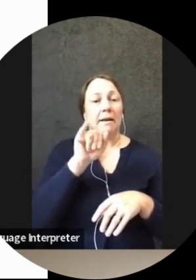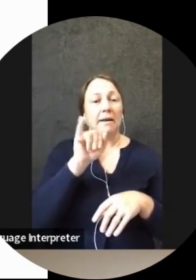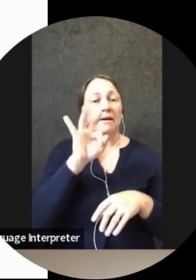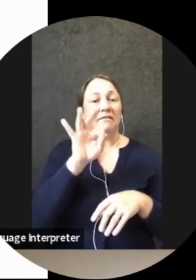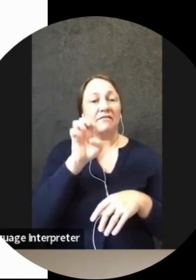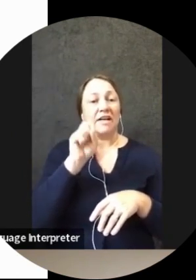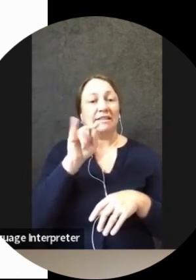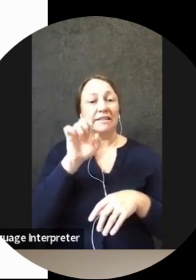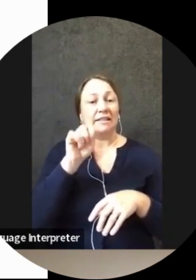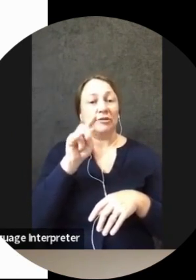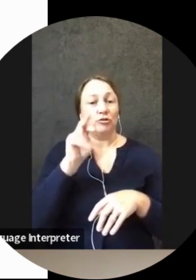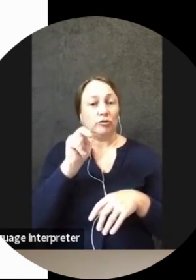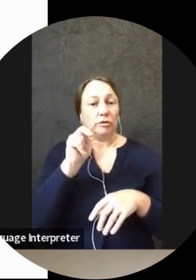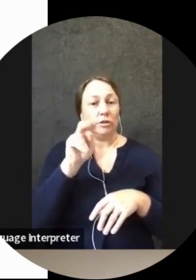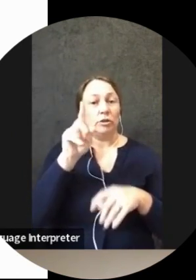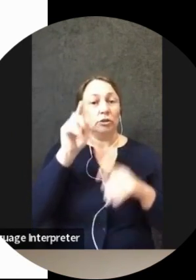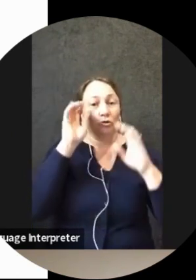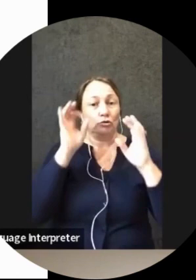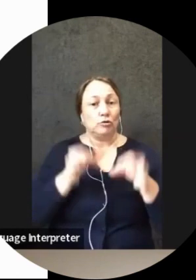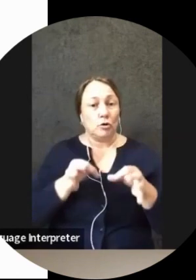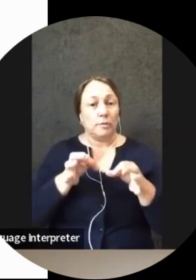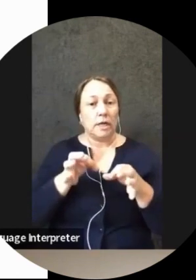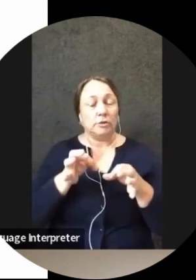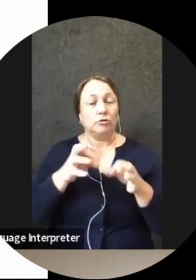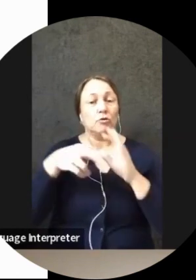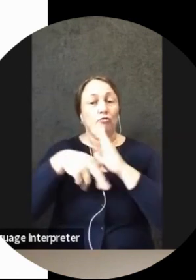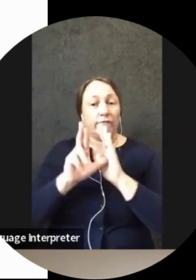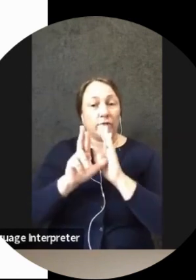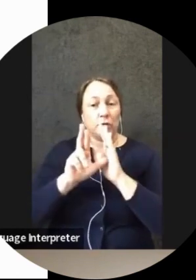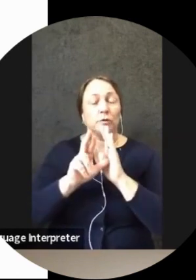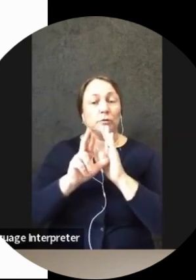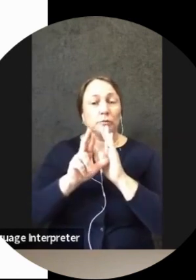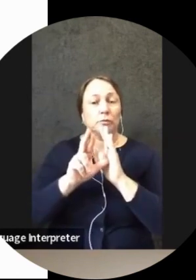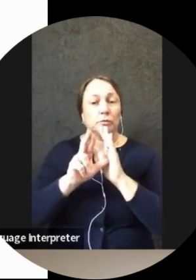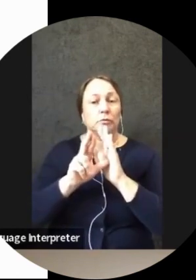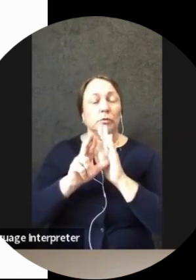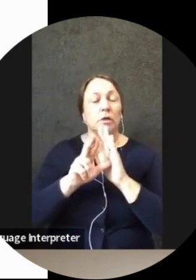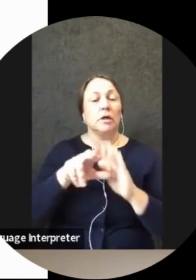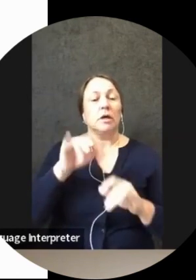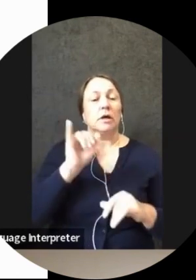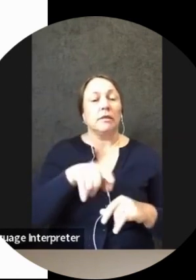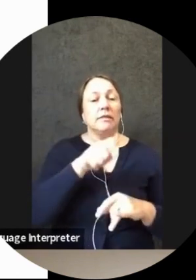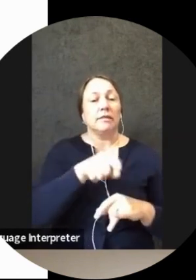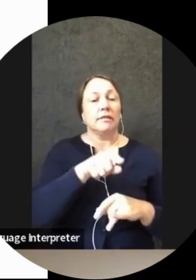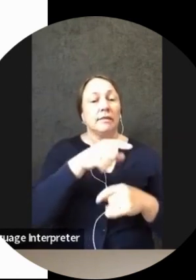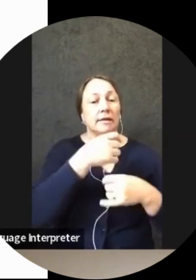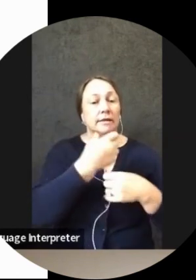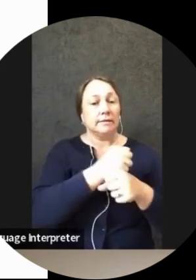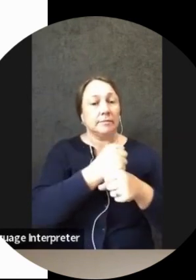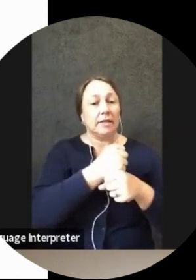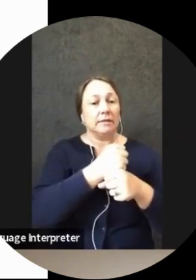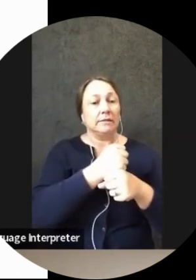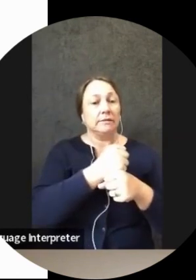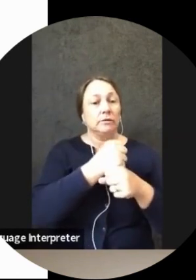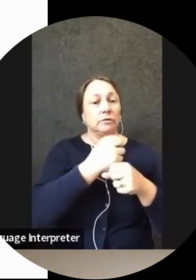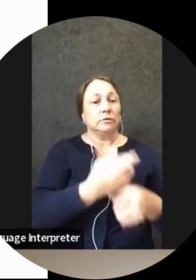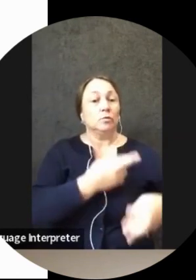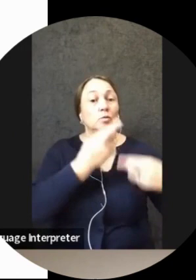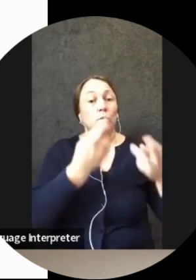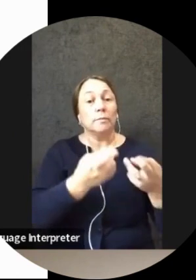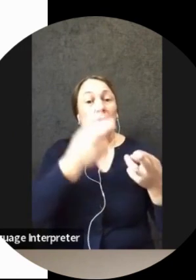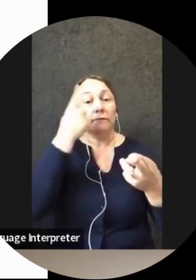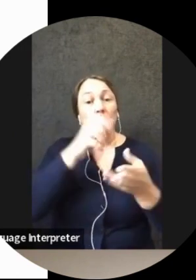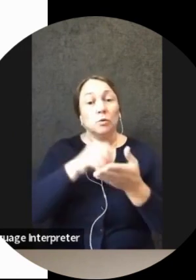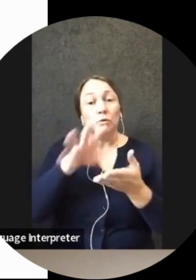is when the school is either recommending a student for expulsion, or we're